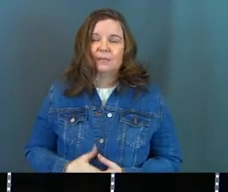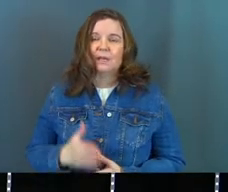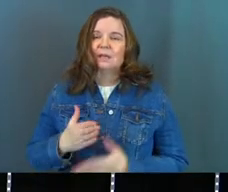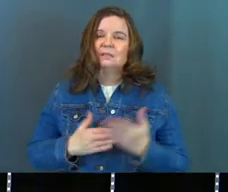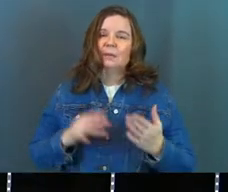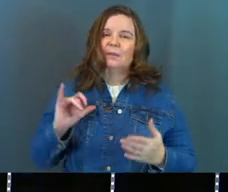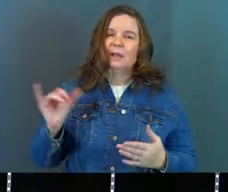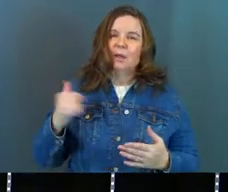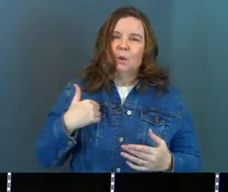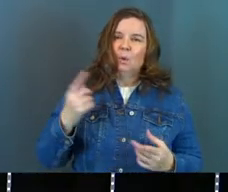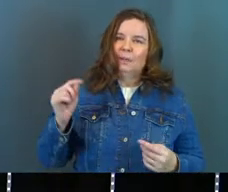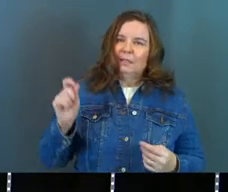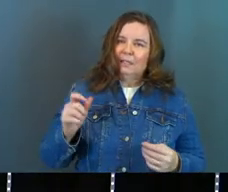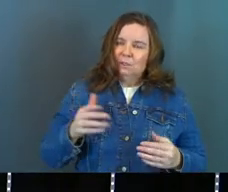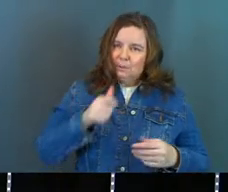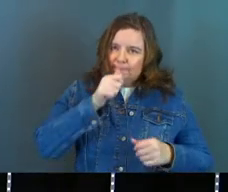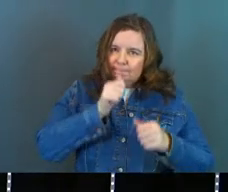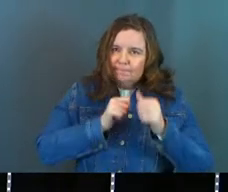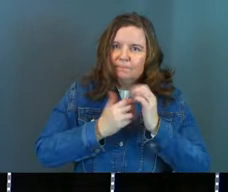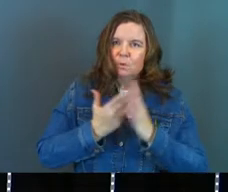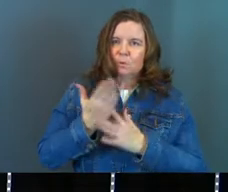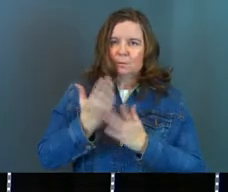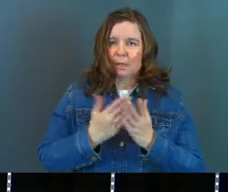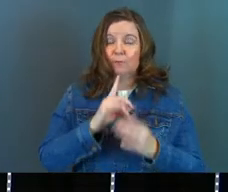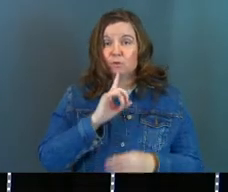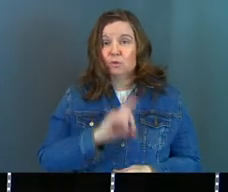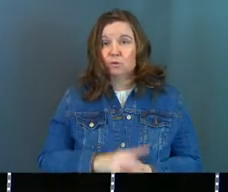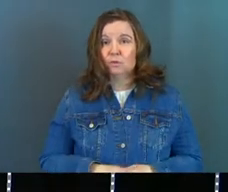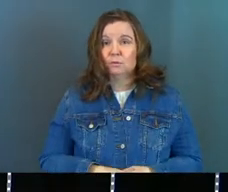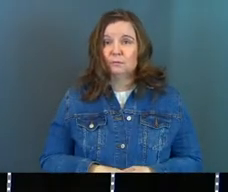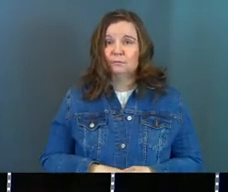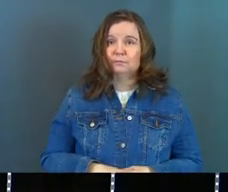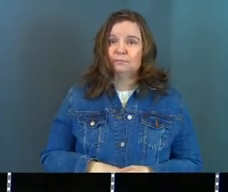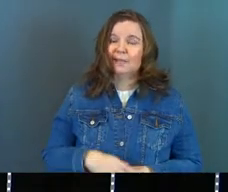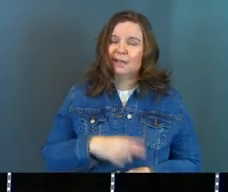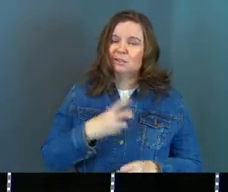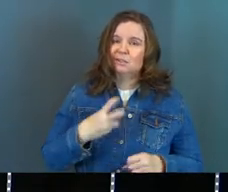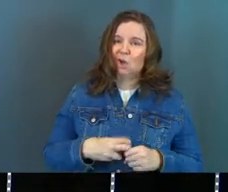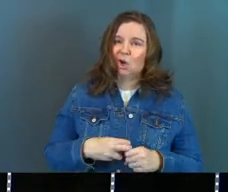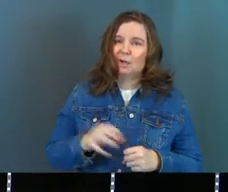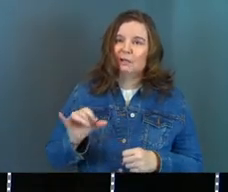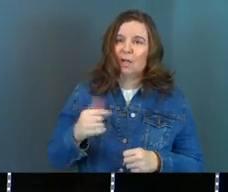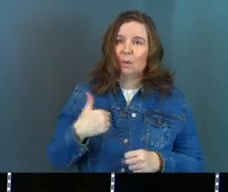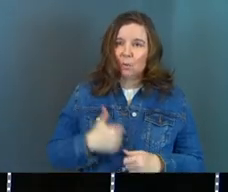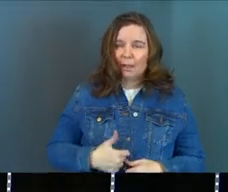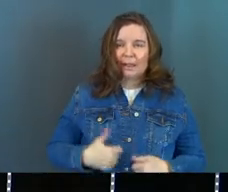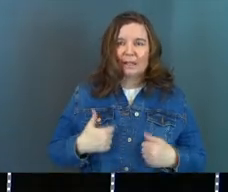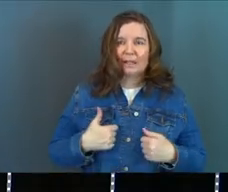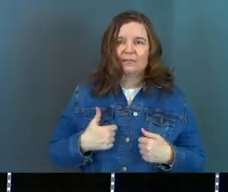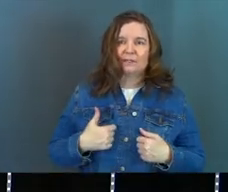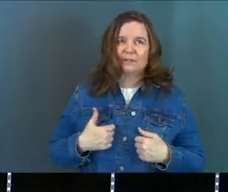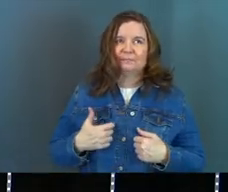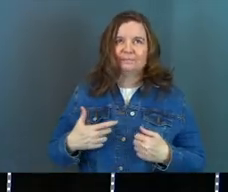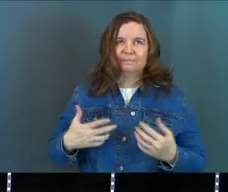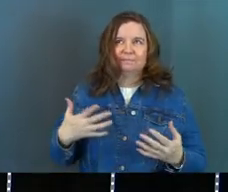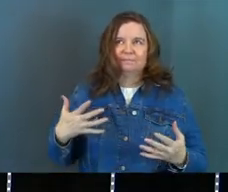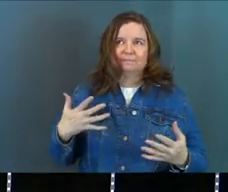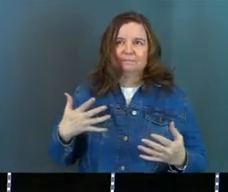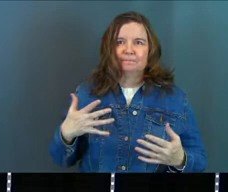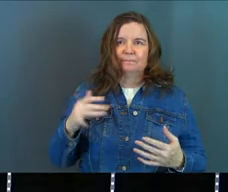And some of that, like, we do need to push through some of it, for sure. And it's hard, and it's like, we live in